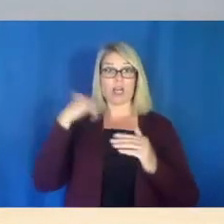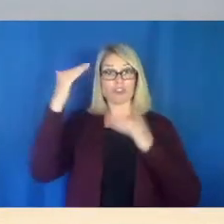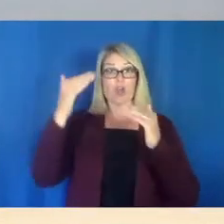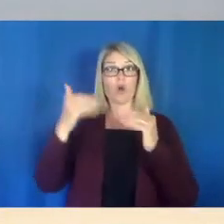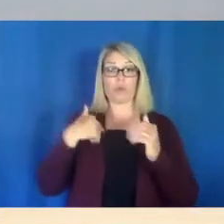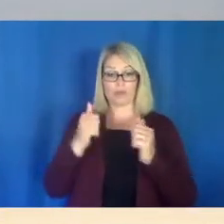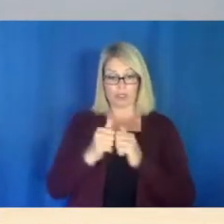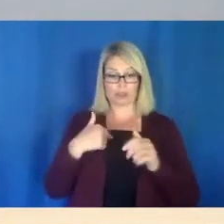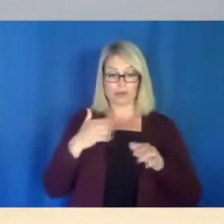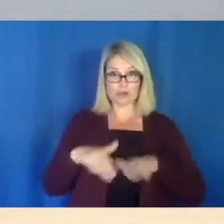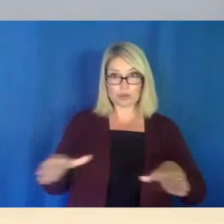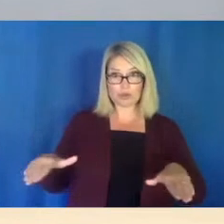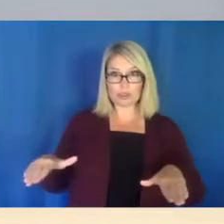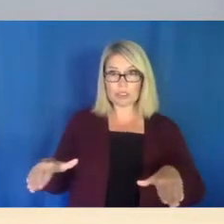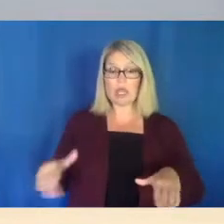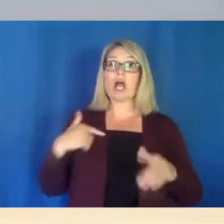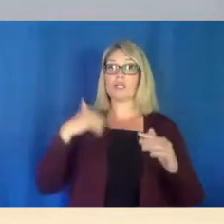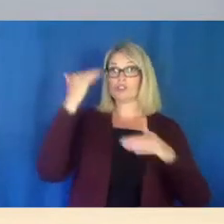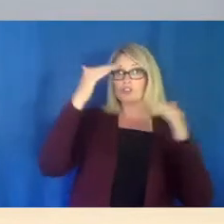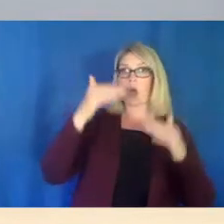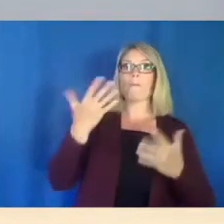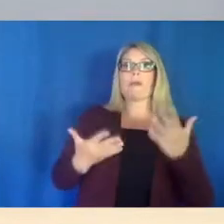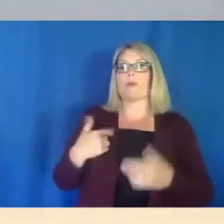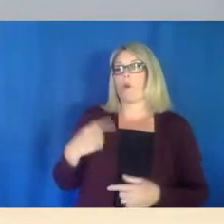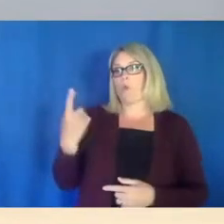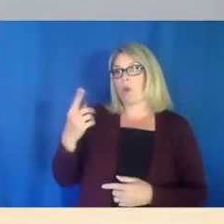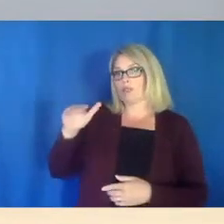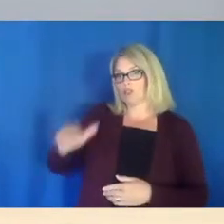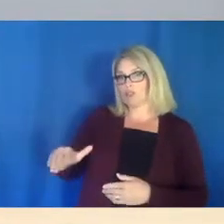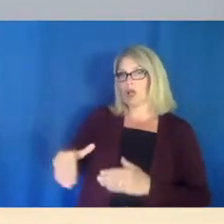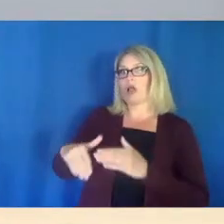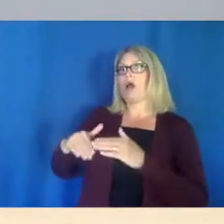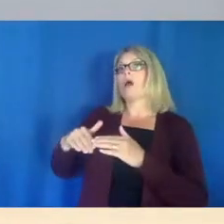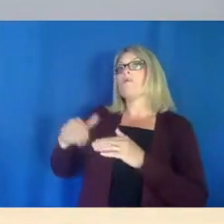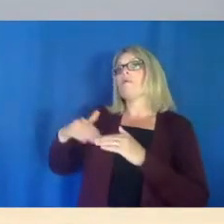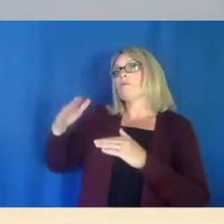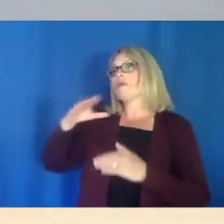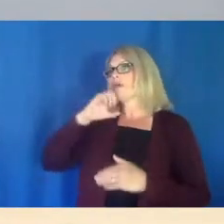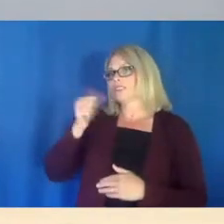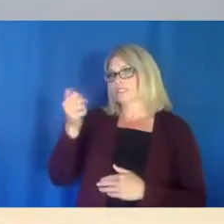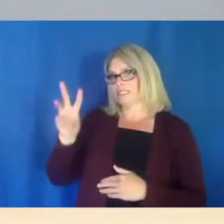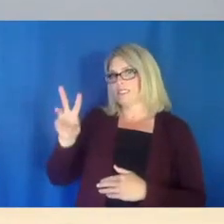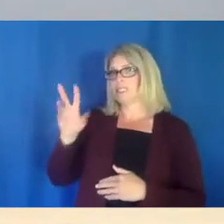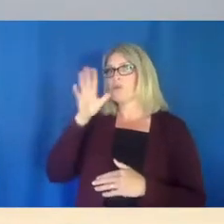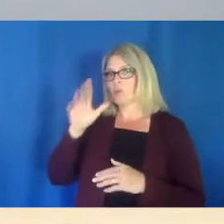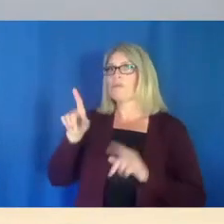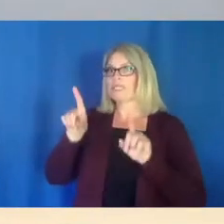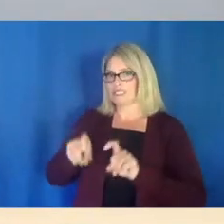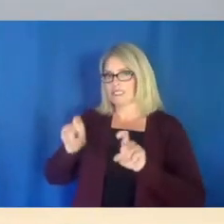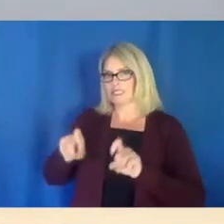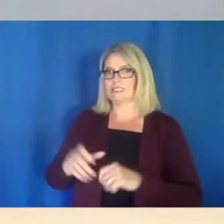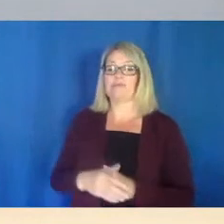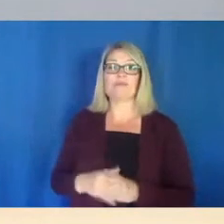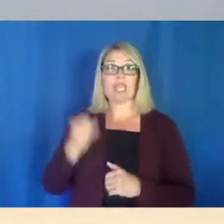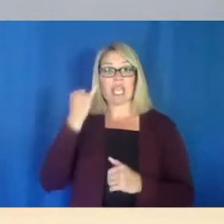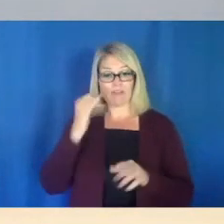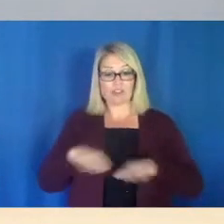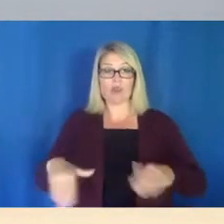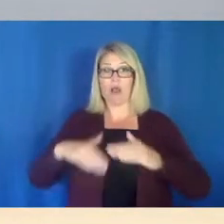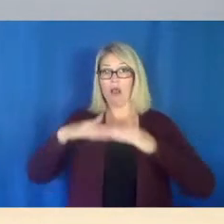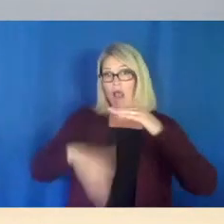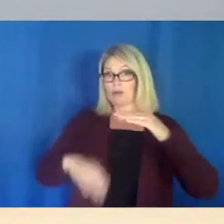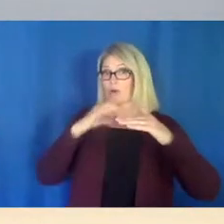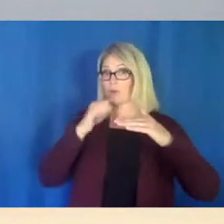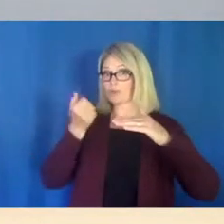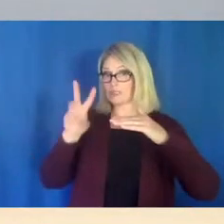children, the adult and 1 child over the age of 16 may be tested. If the children are under the age of